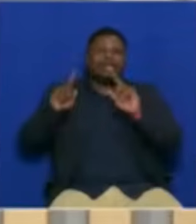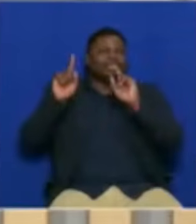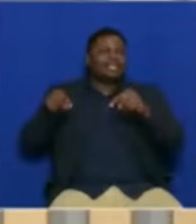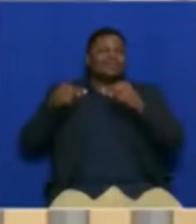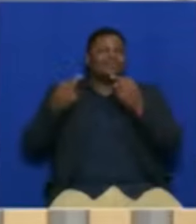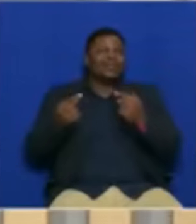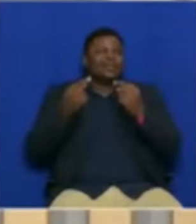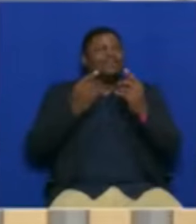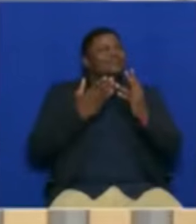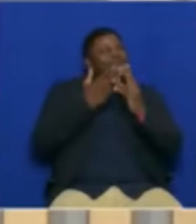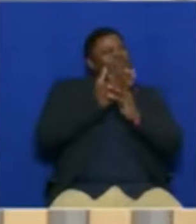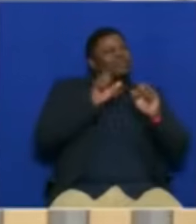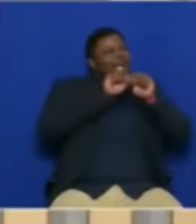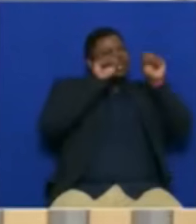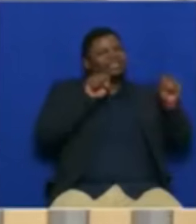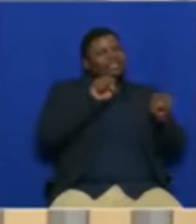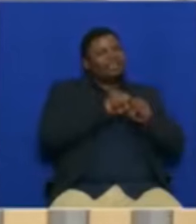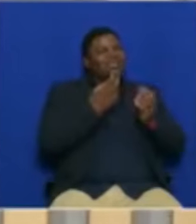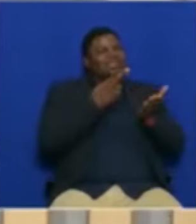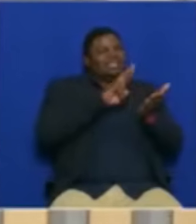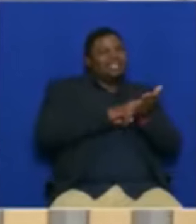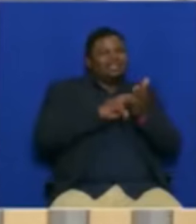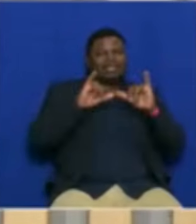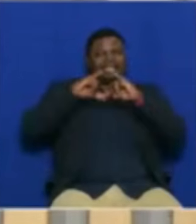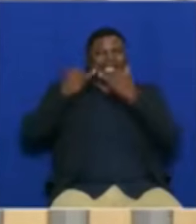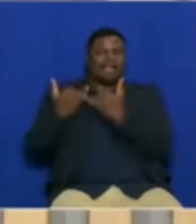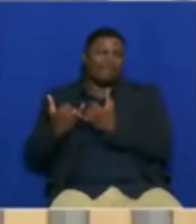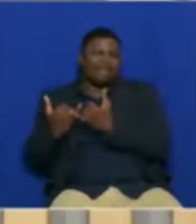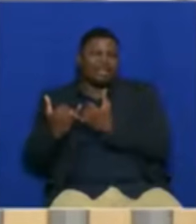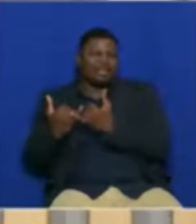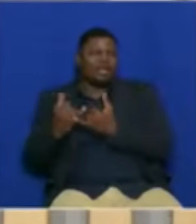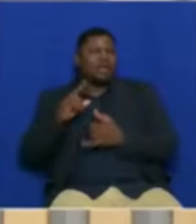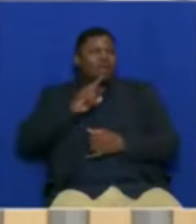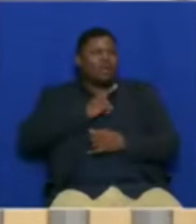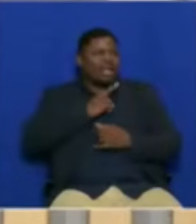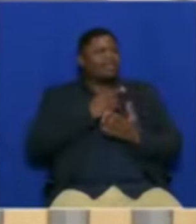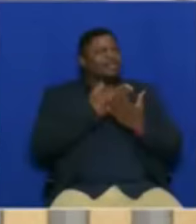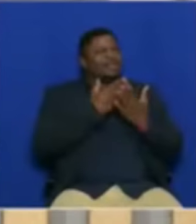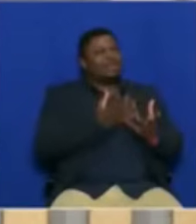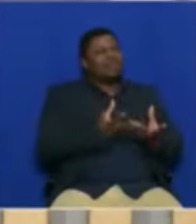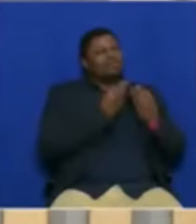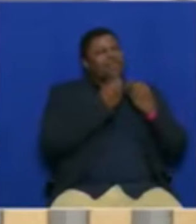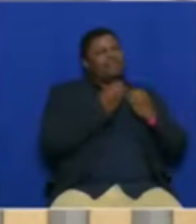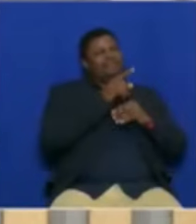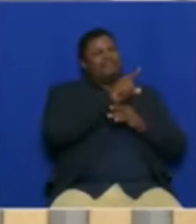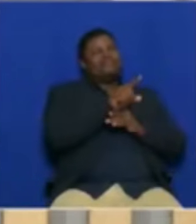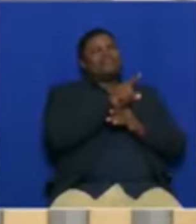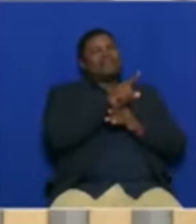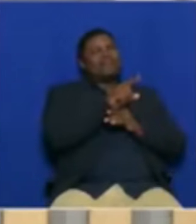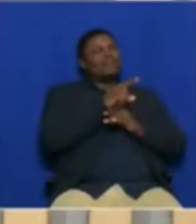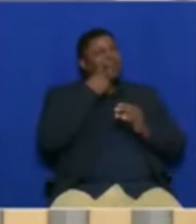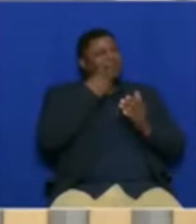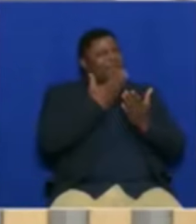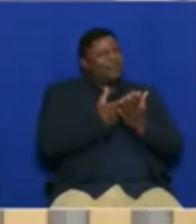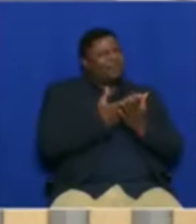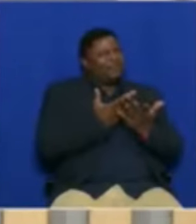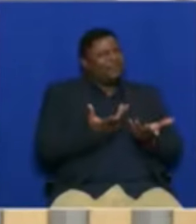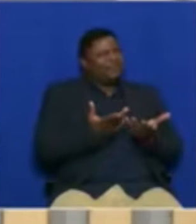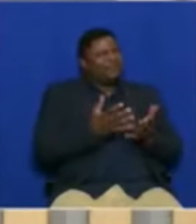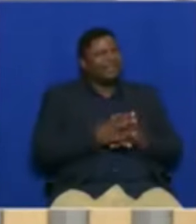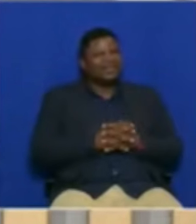provider just to get that there. All right. That proof. Isn't that then an